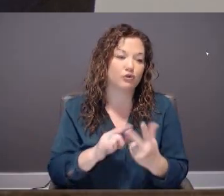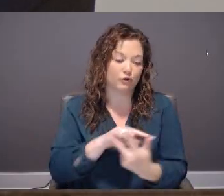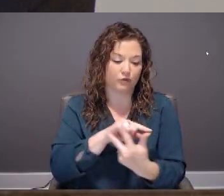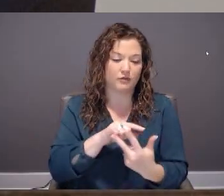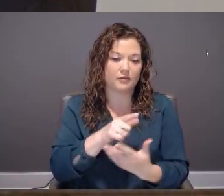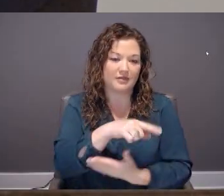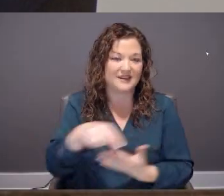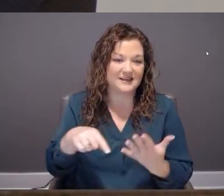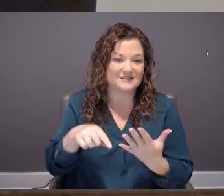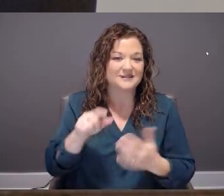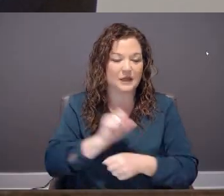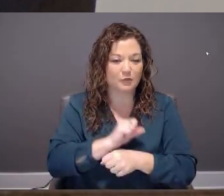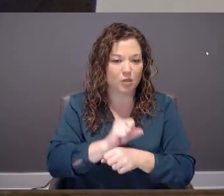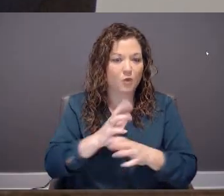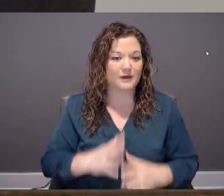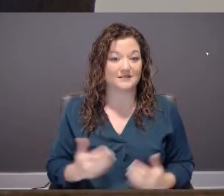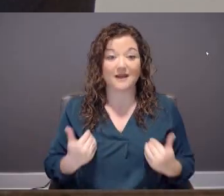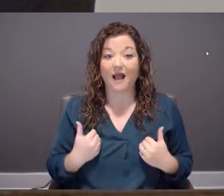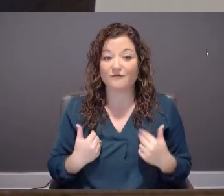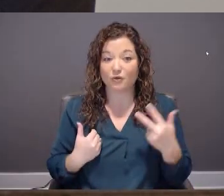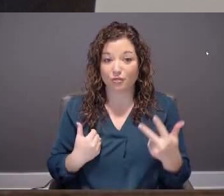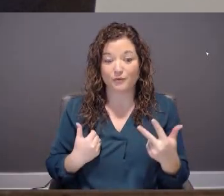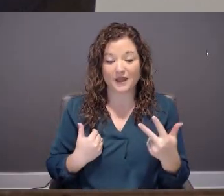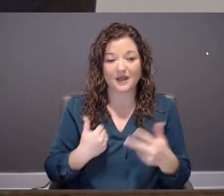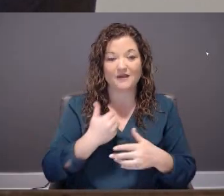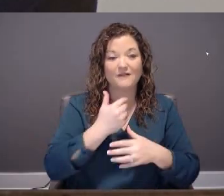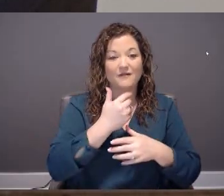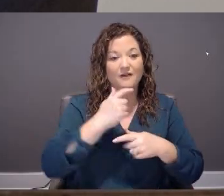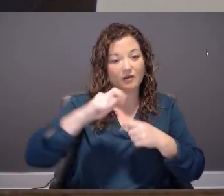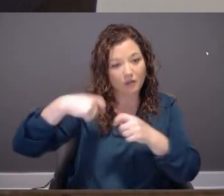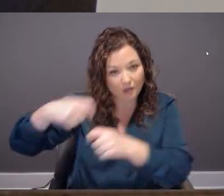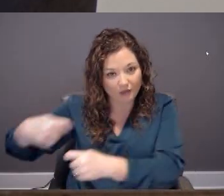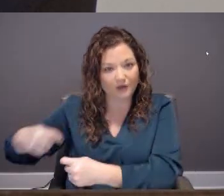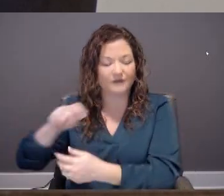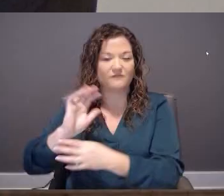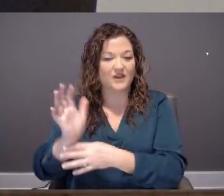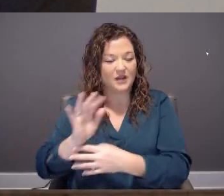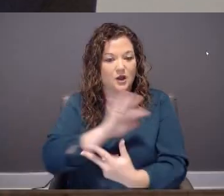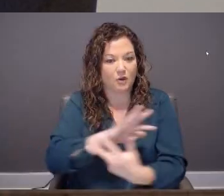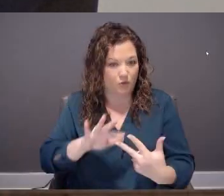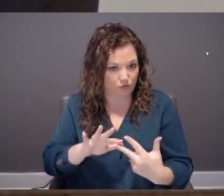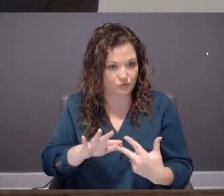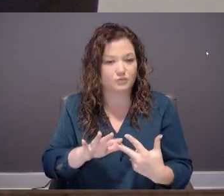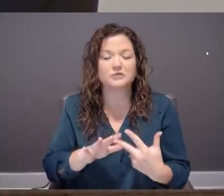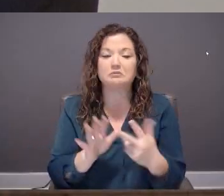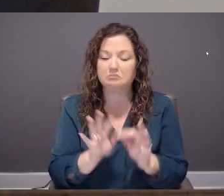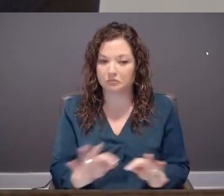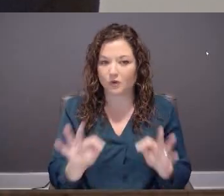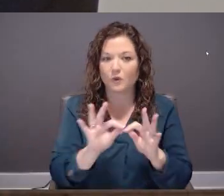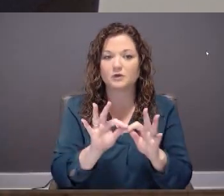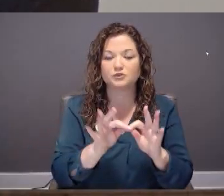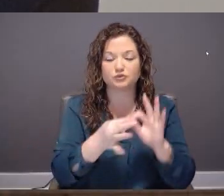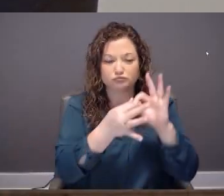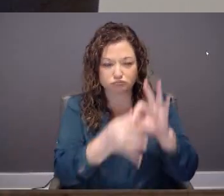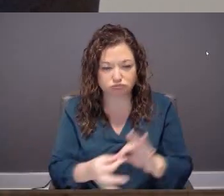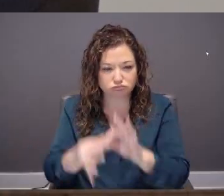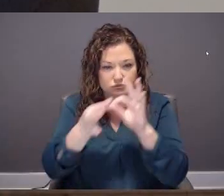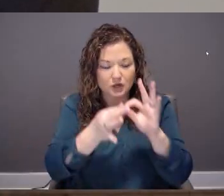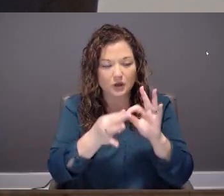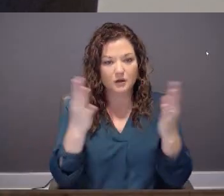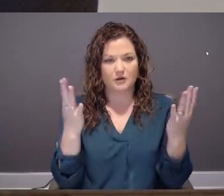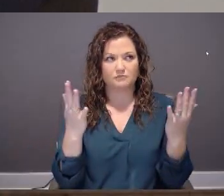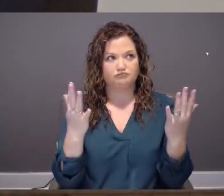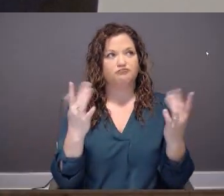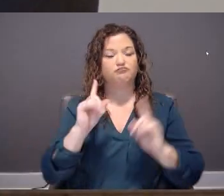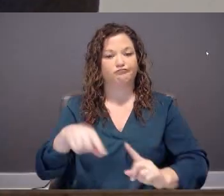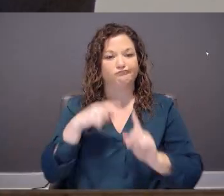before we show those, I think it's important to kind of tie it all together and say why are veterans